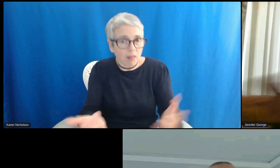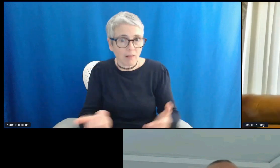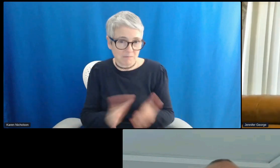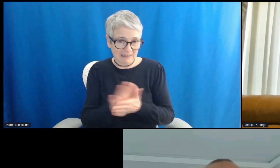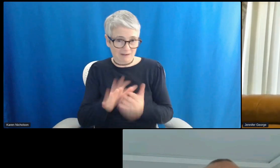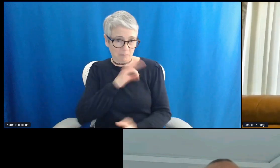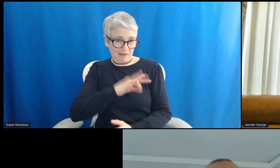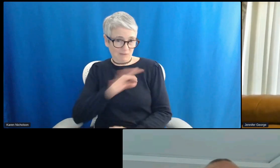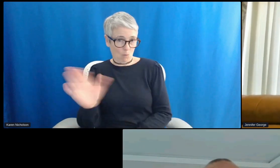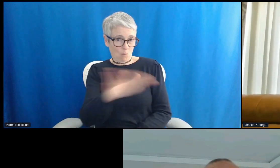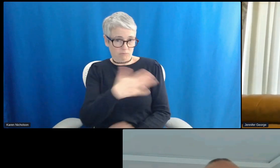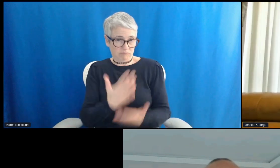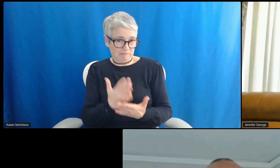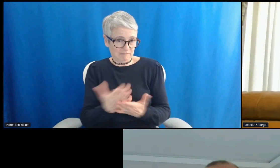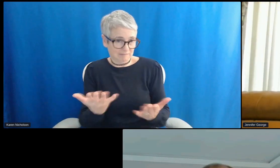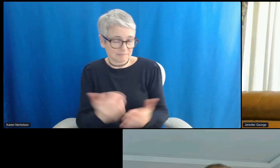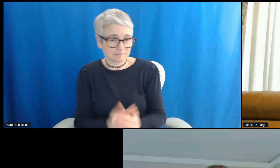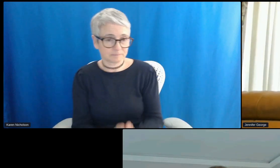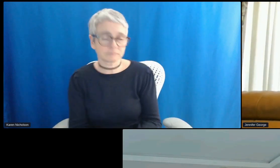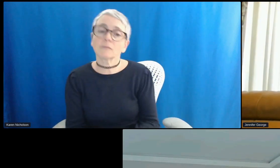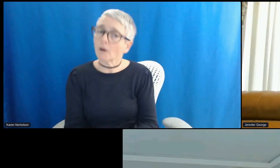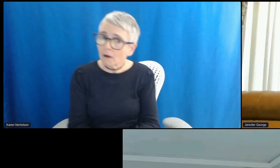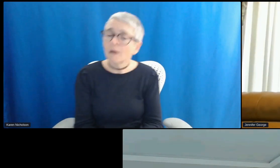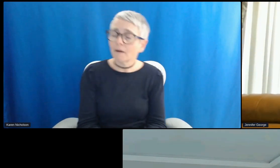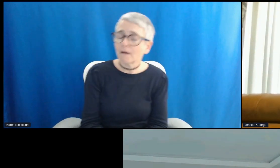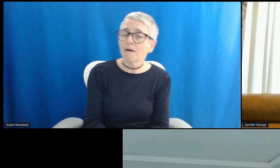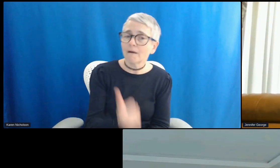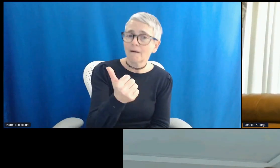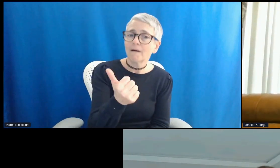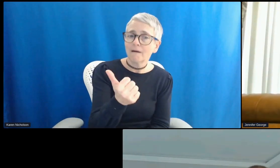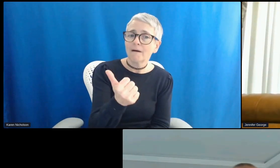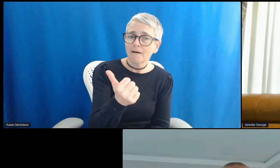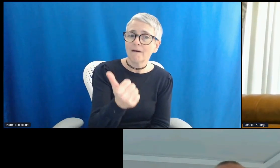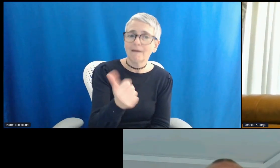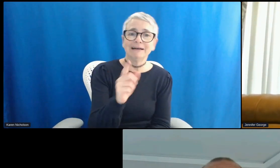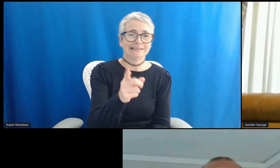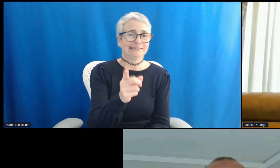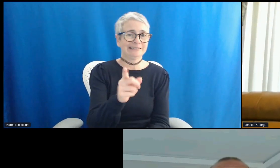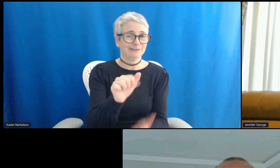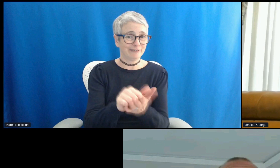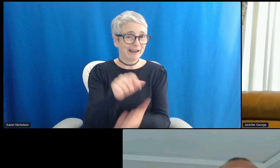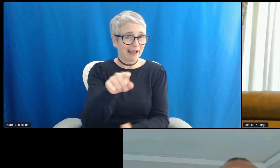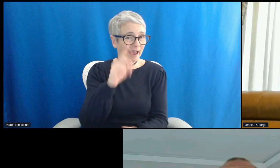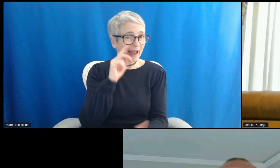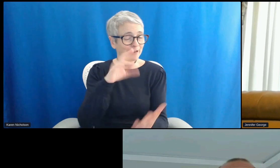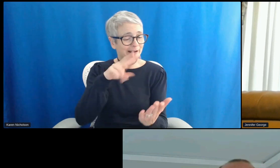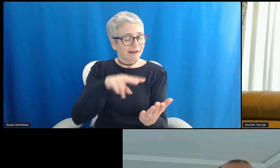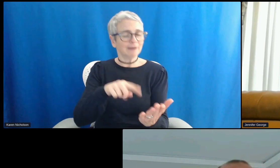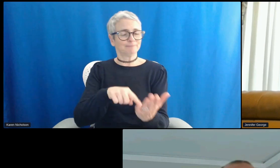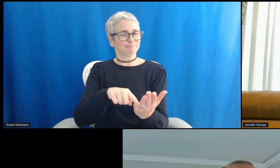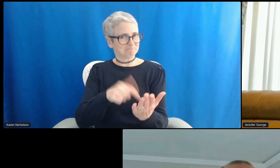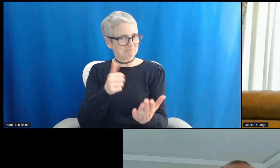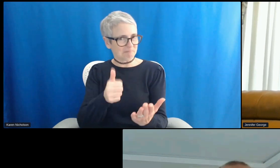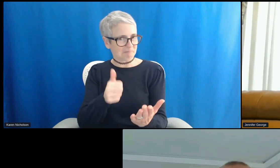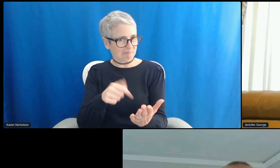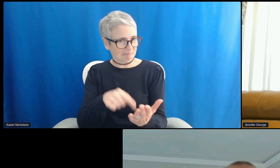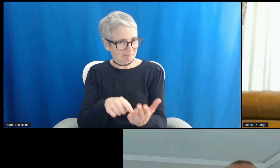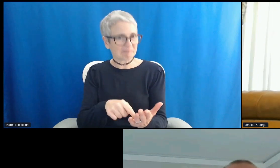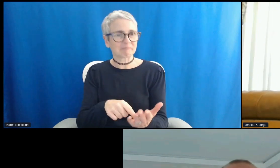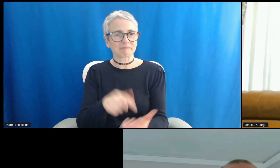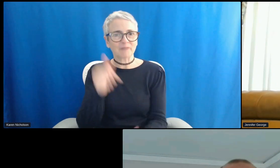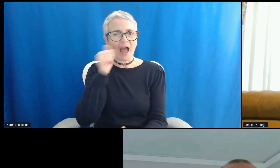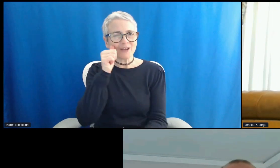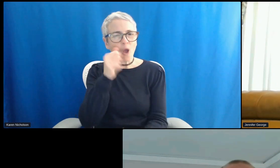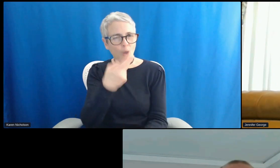in various ways. Yeah, that was one thing that really did strike me, is that we've talked